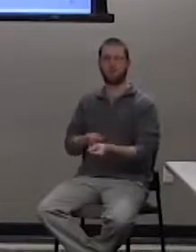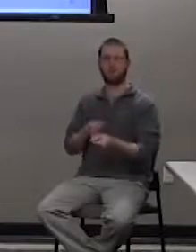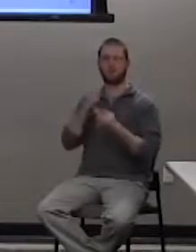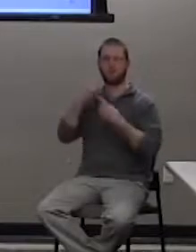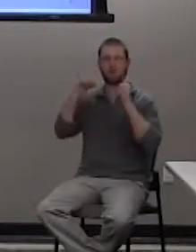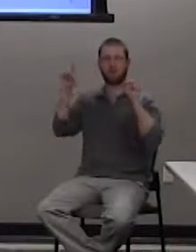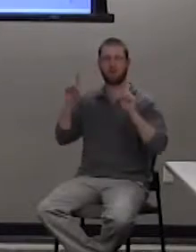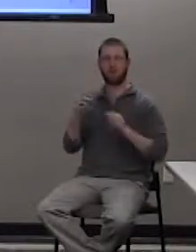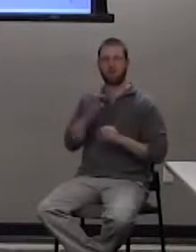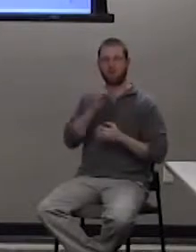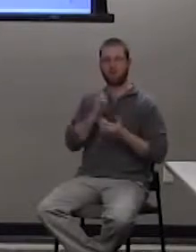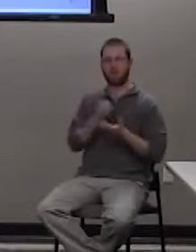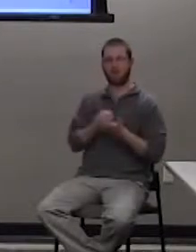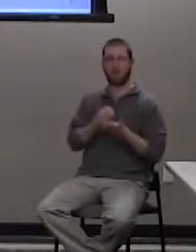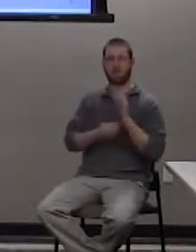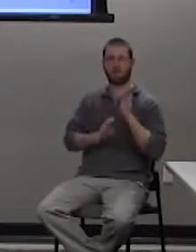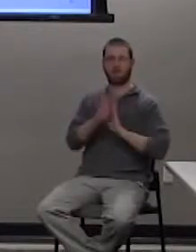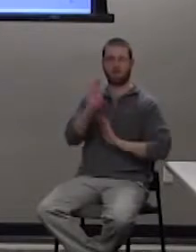economic development